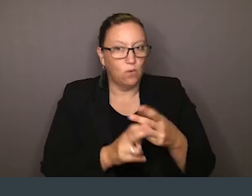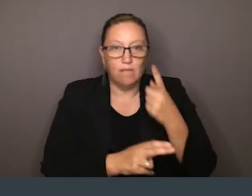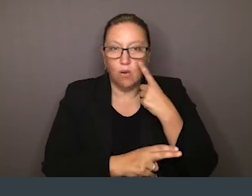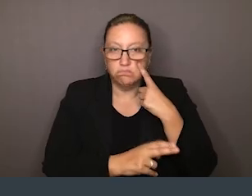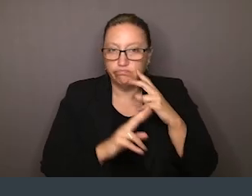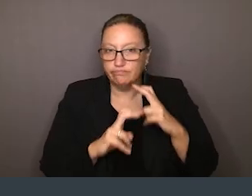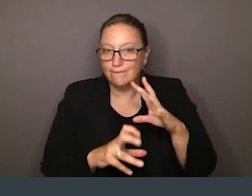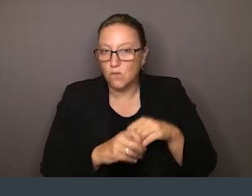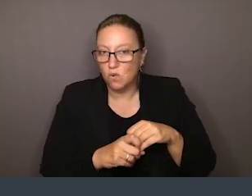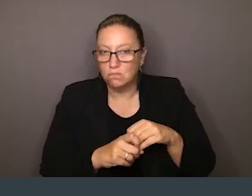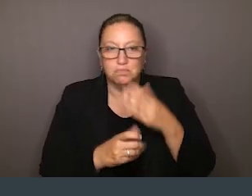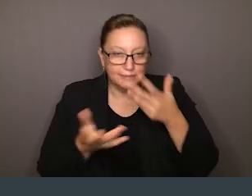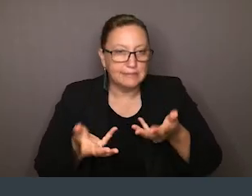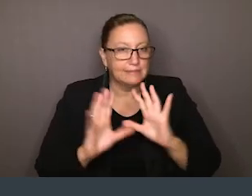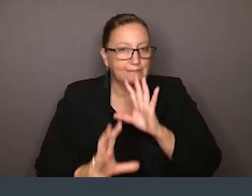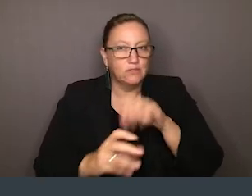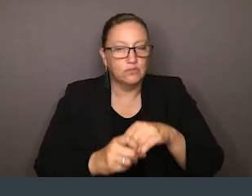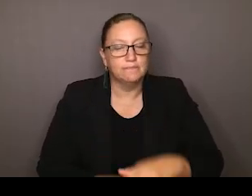get involved, please do so.